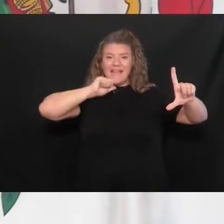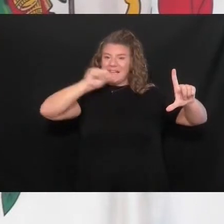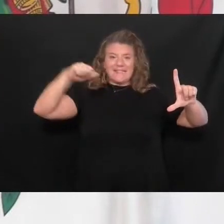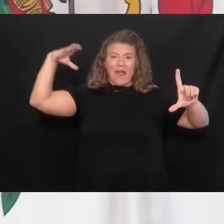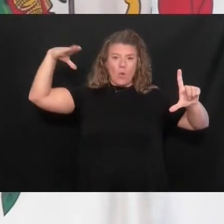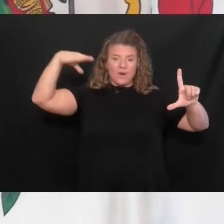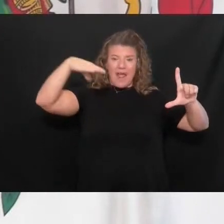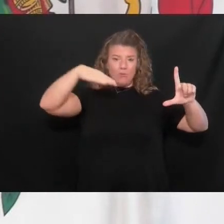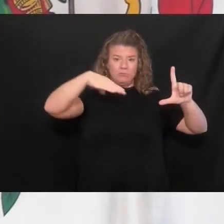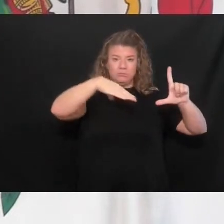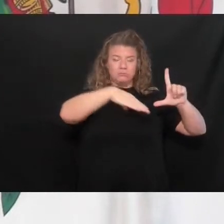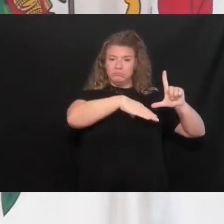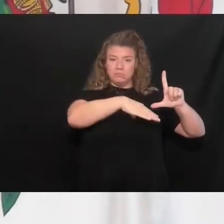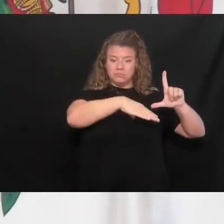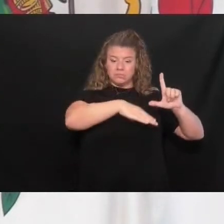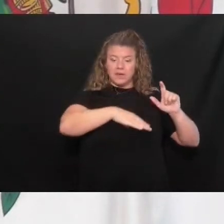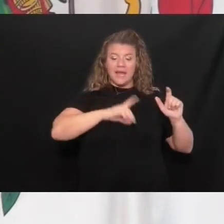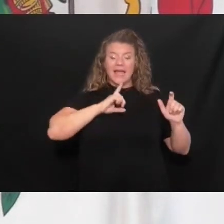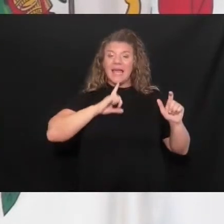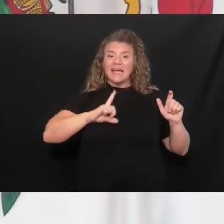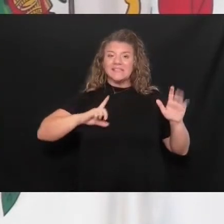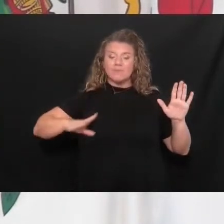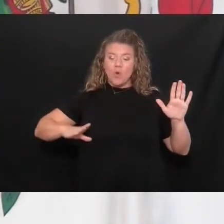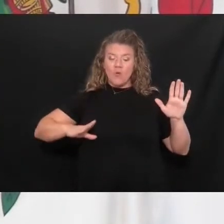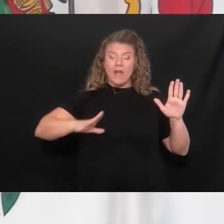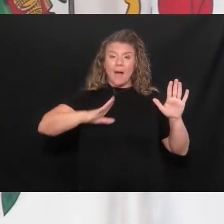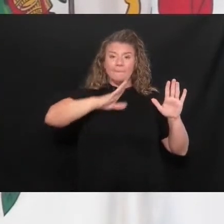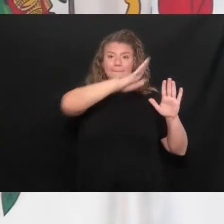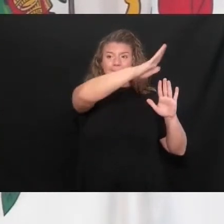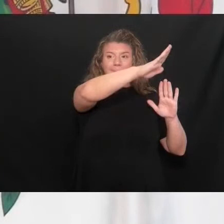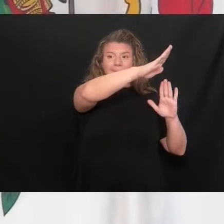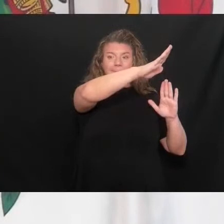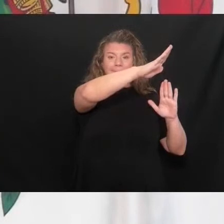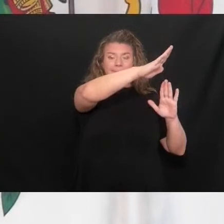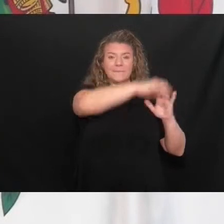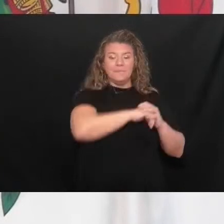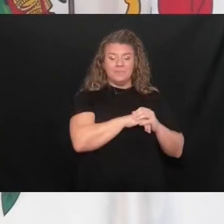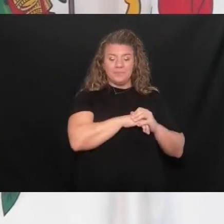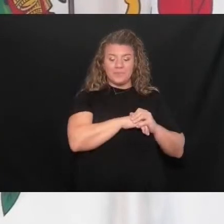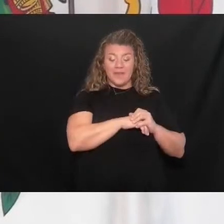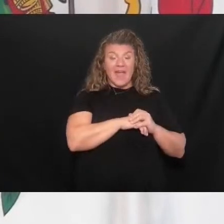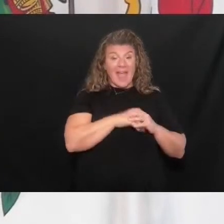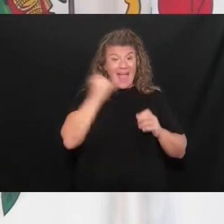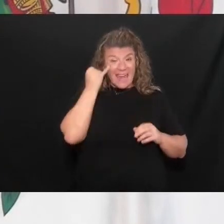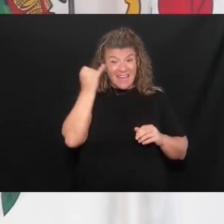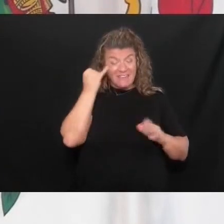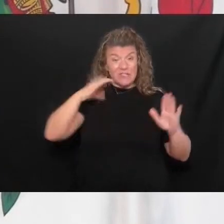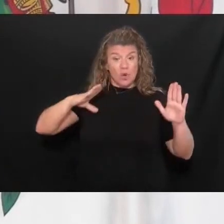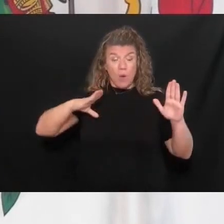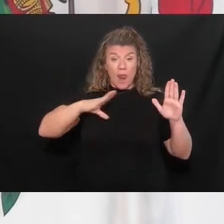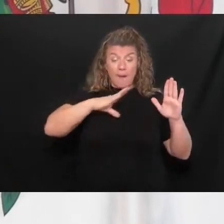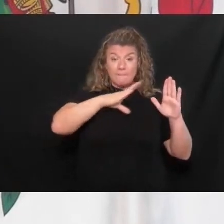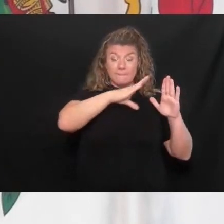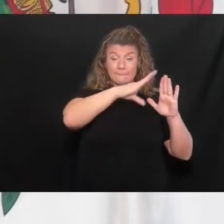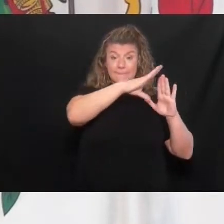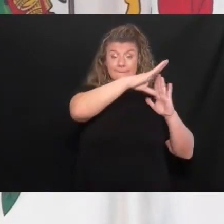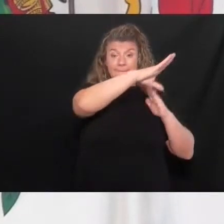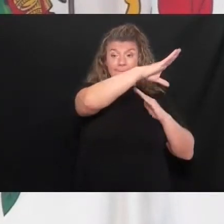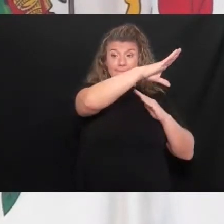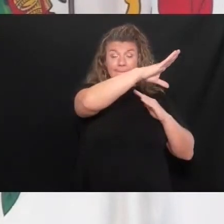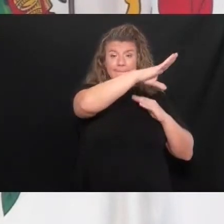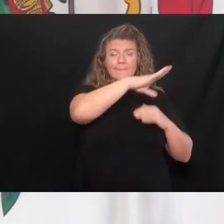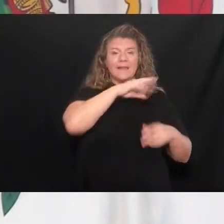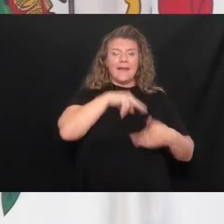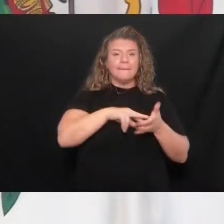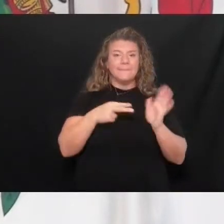direction. This thing is moving in this direction. And as long as it moves in this direction, it's going